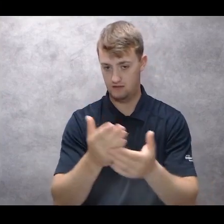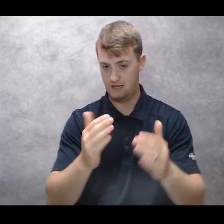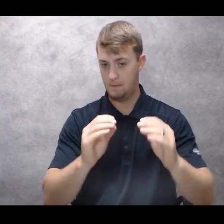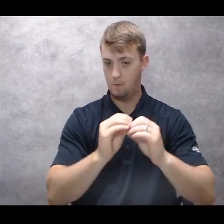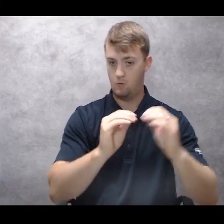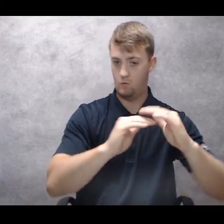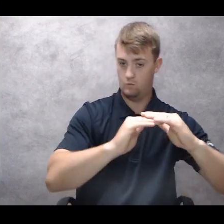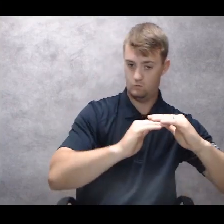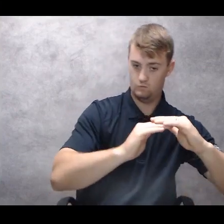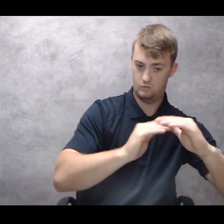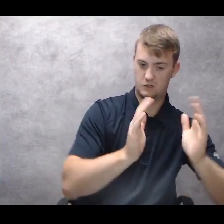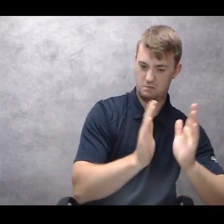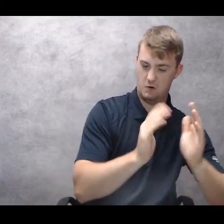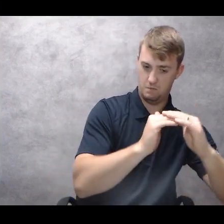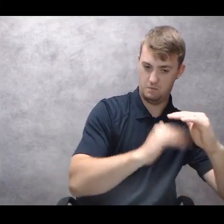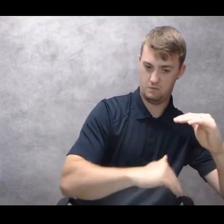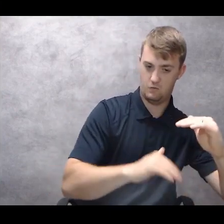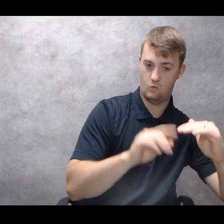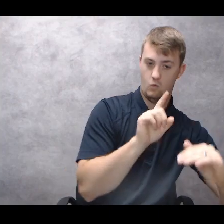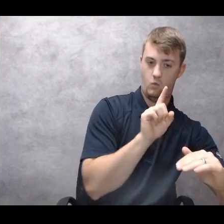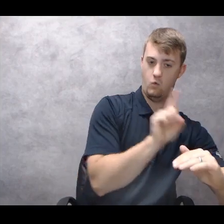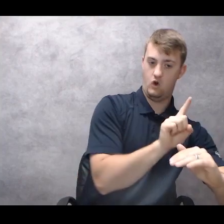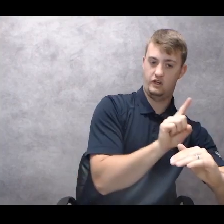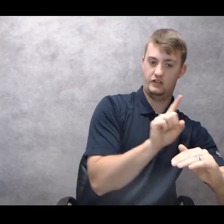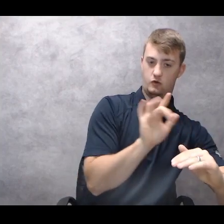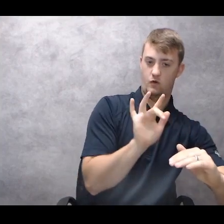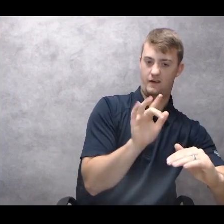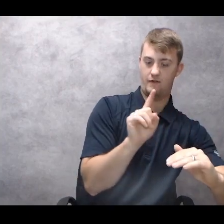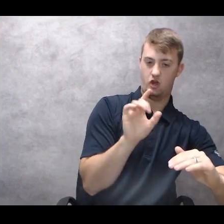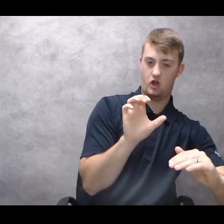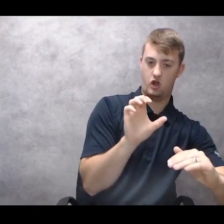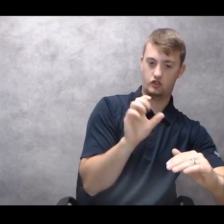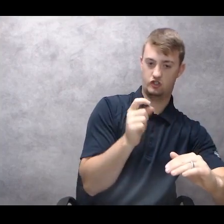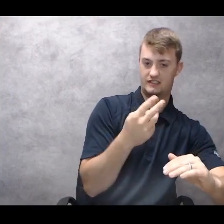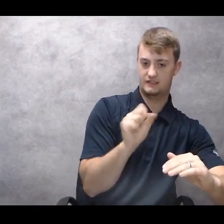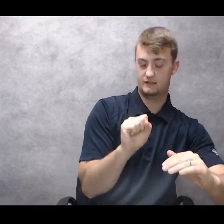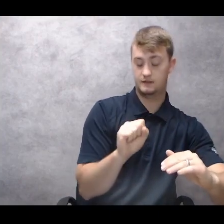objects smaller than 1 and 25 hundredths.